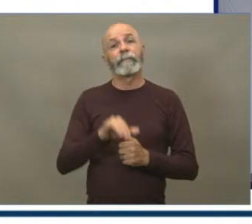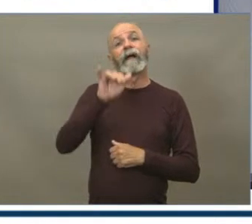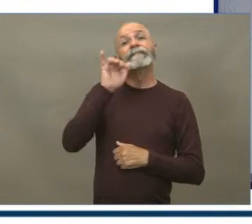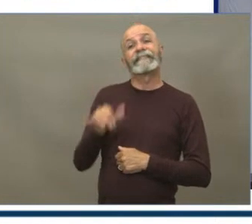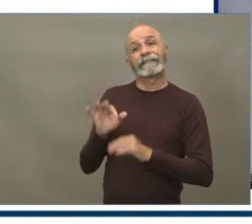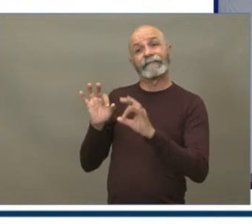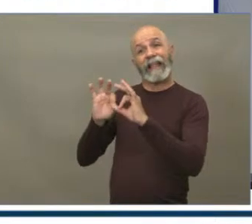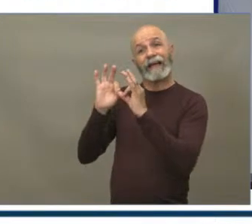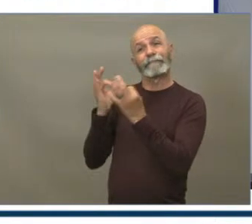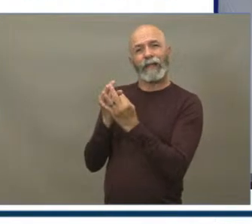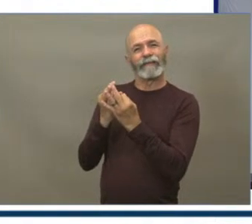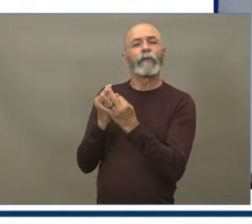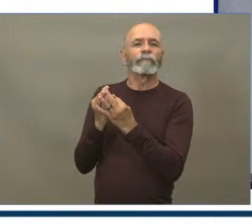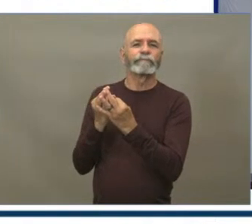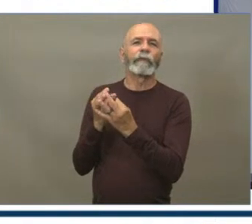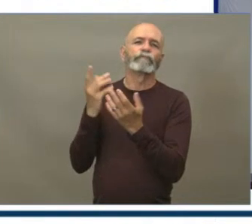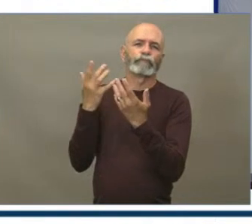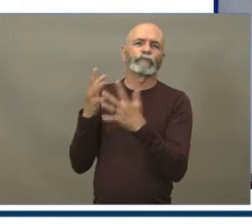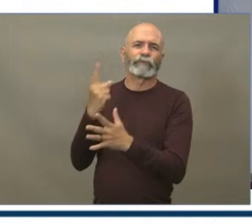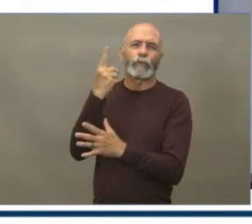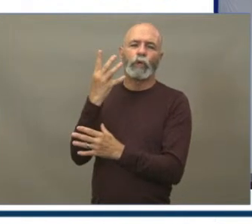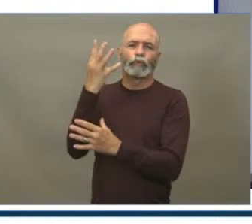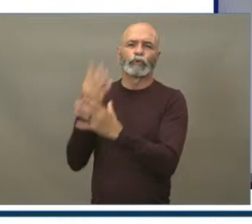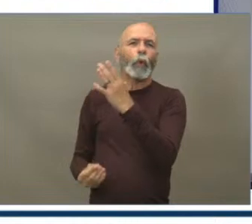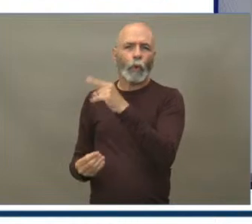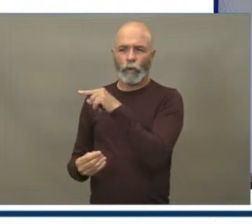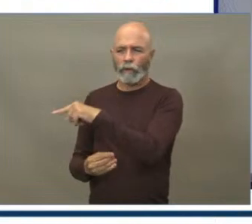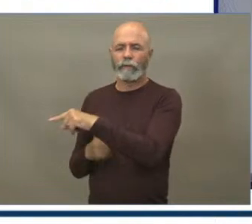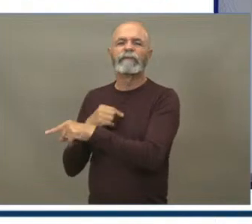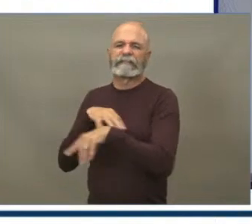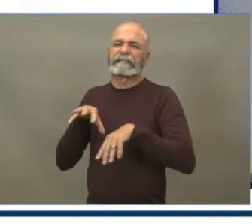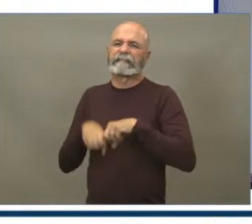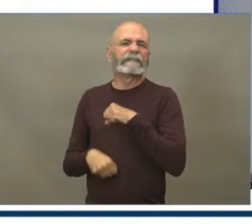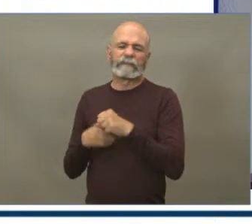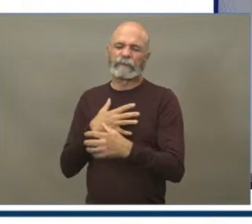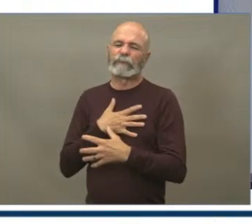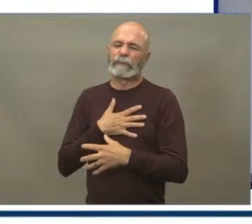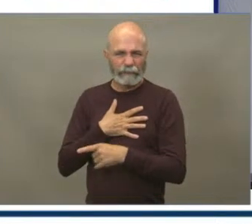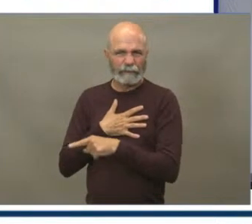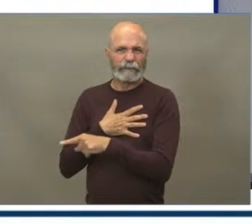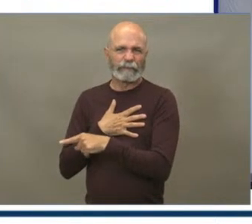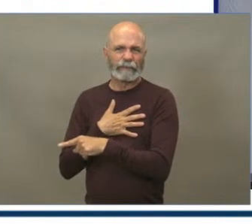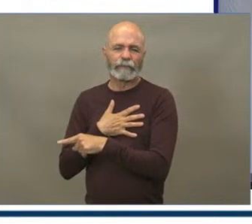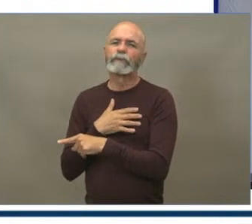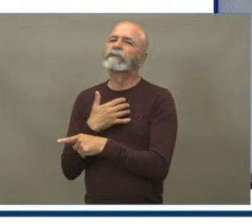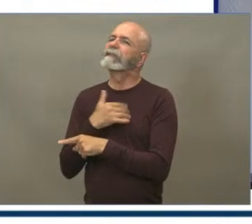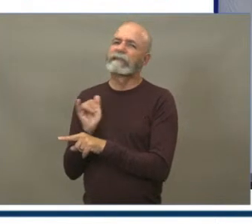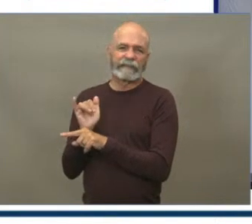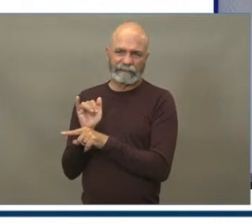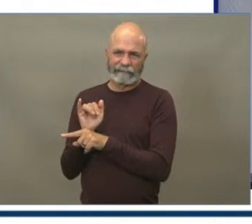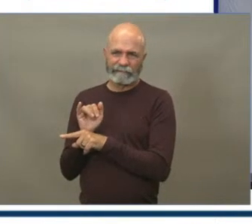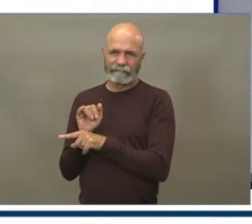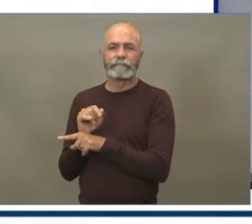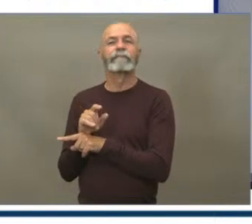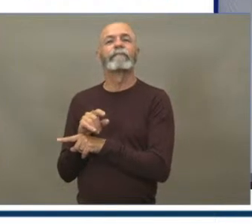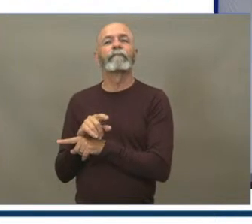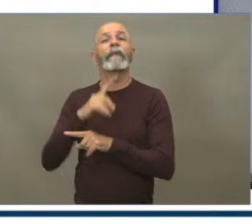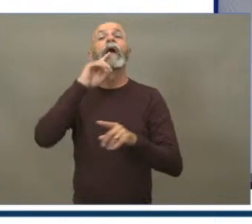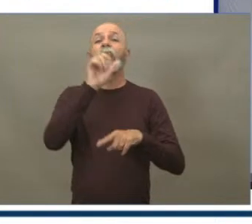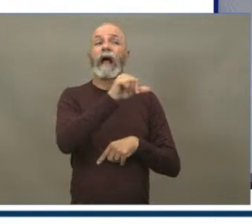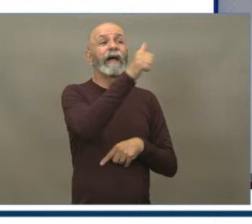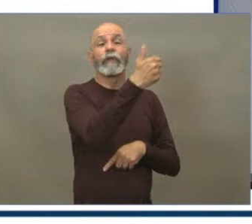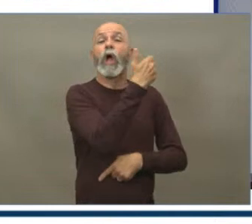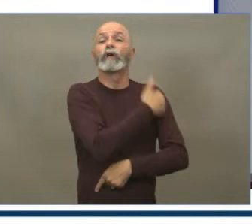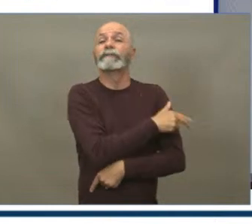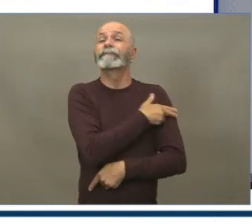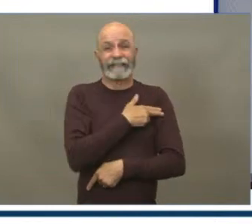did lose loved ones to COVID. I know this continues to be a difficult time, and those that are in the hospital, we now have 58